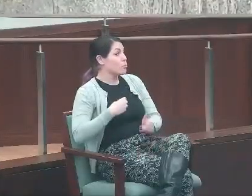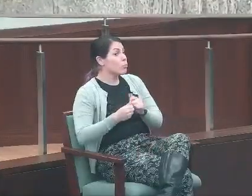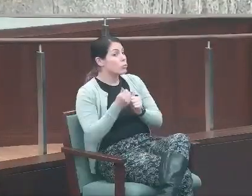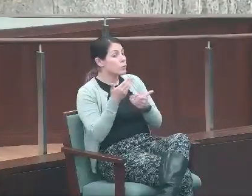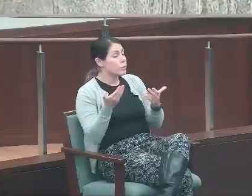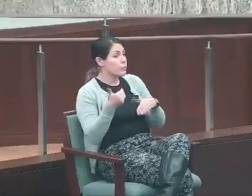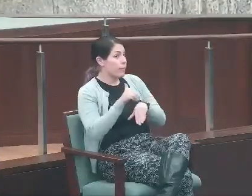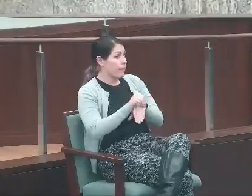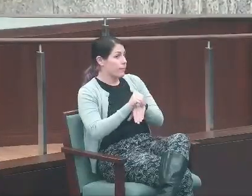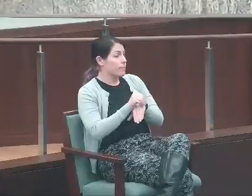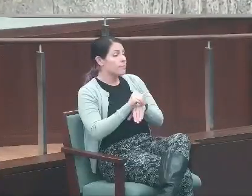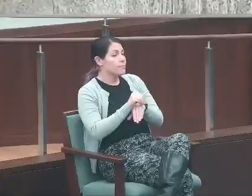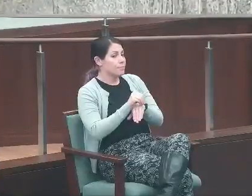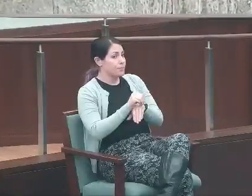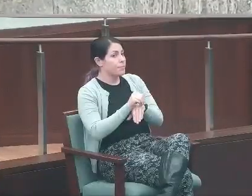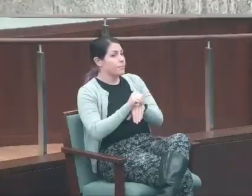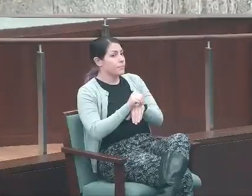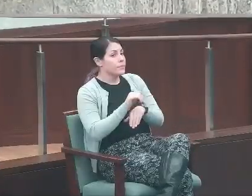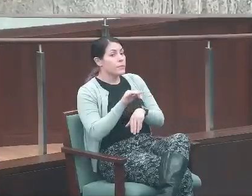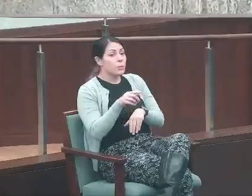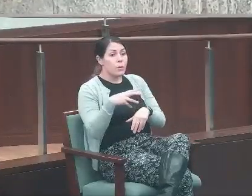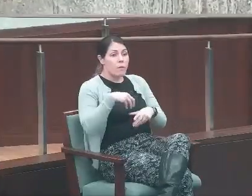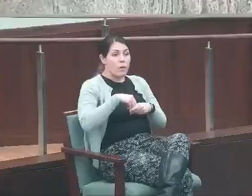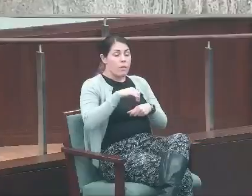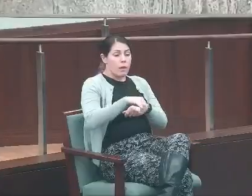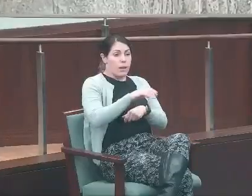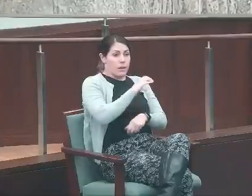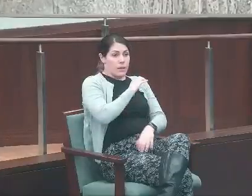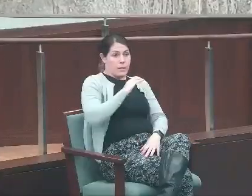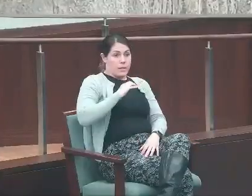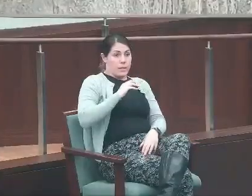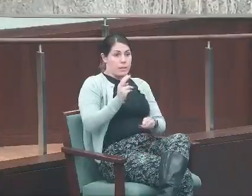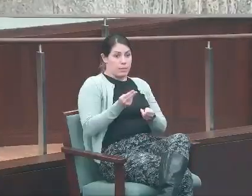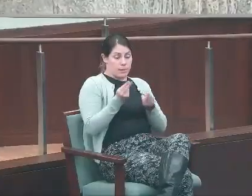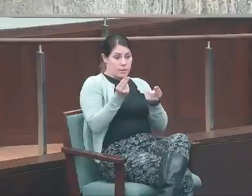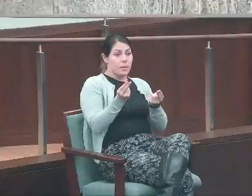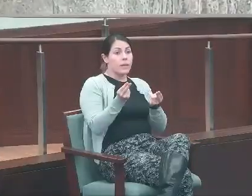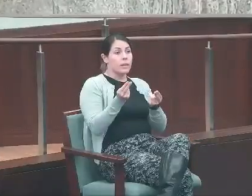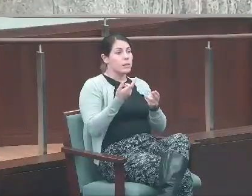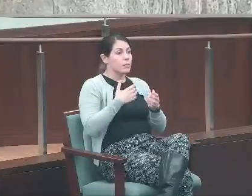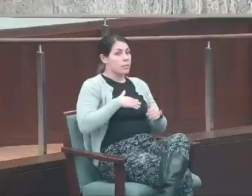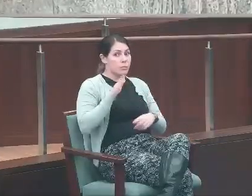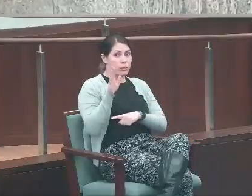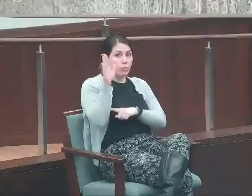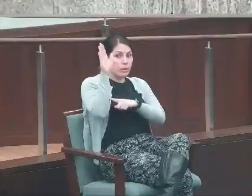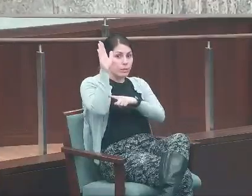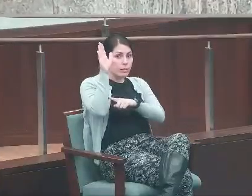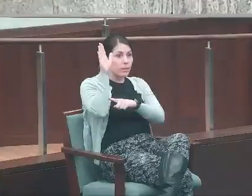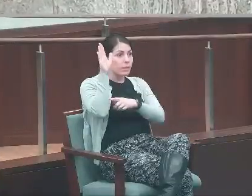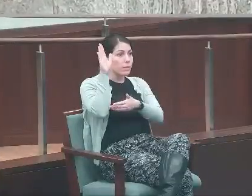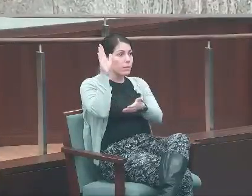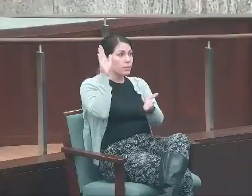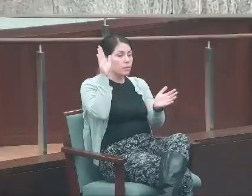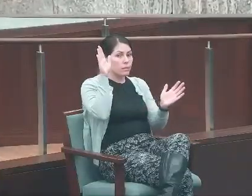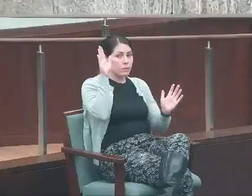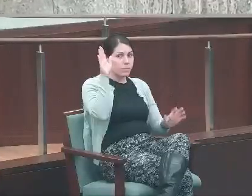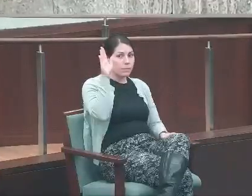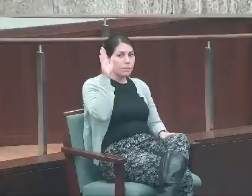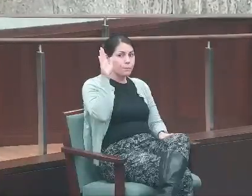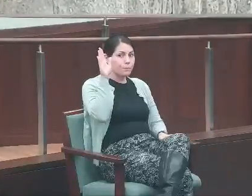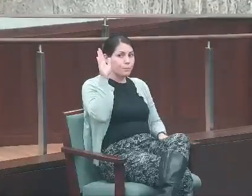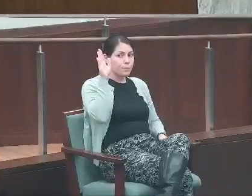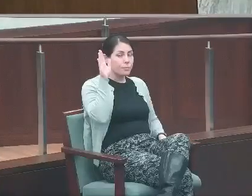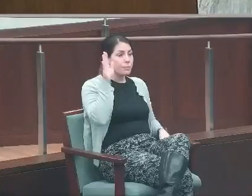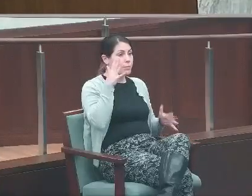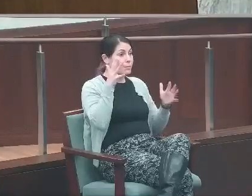tonight. So if you're on the nominating committee, if you would raise your hand, and we can maybe give you a round of